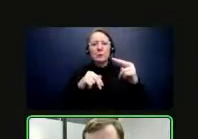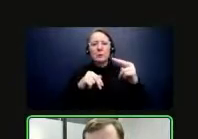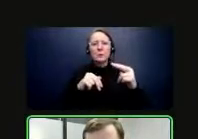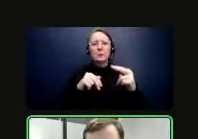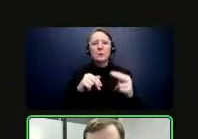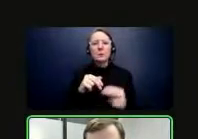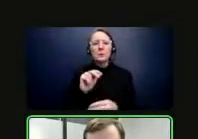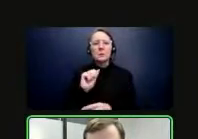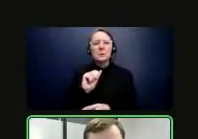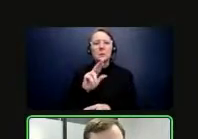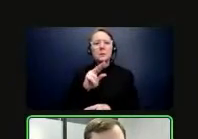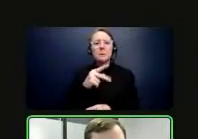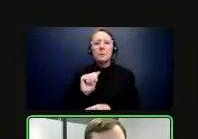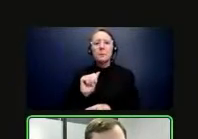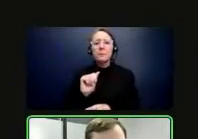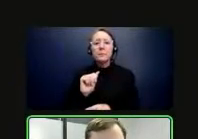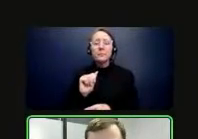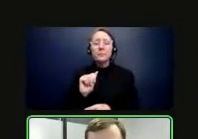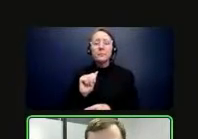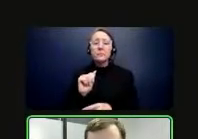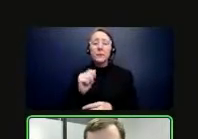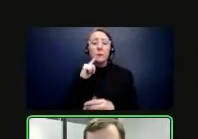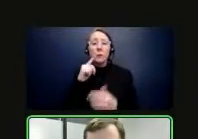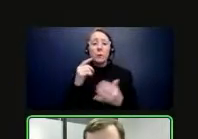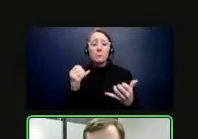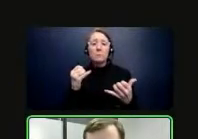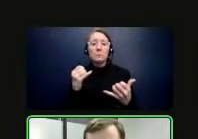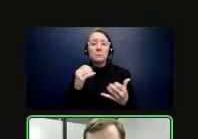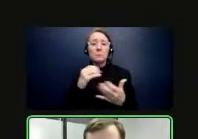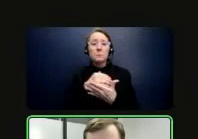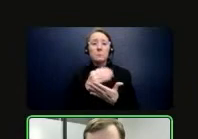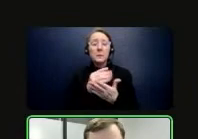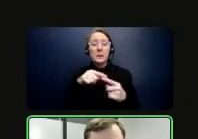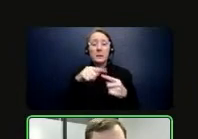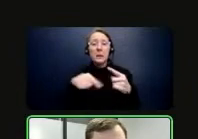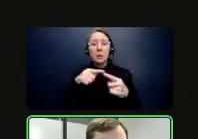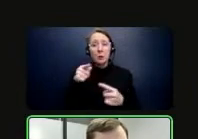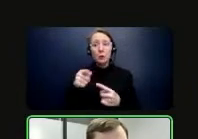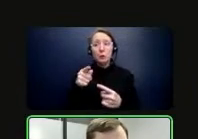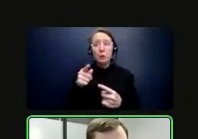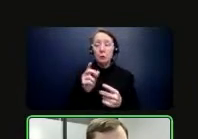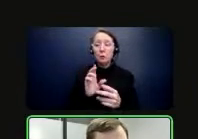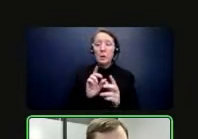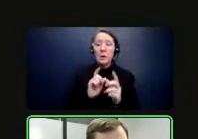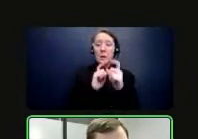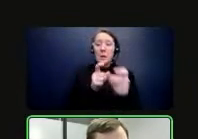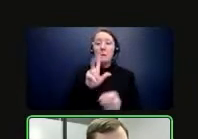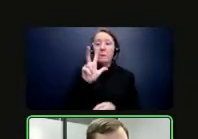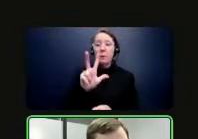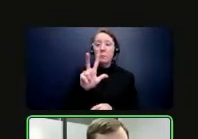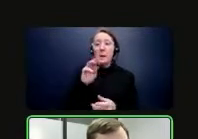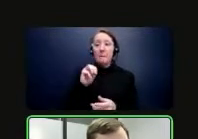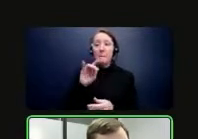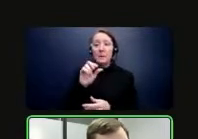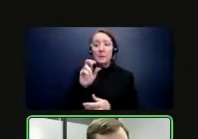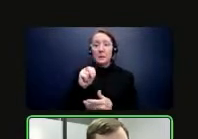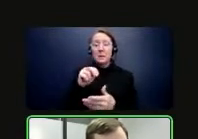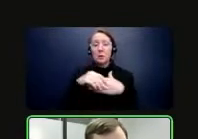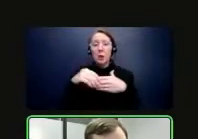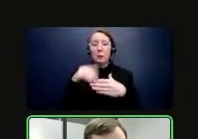at the tail end of the budget cycle, you guys allocated $3 million for the purchase of that building. And then since then, we've